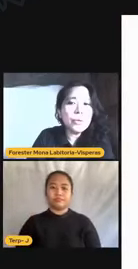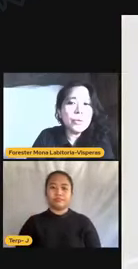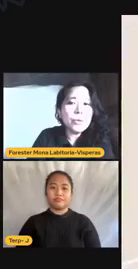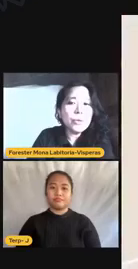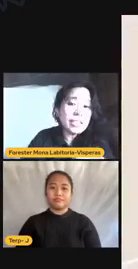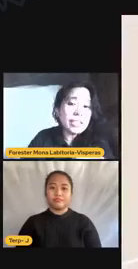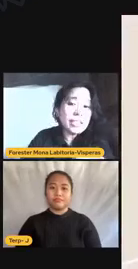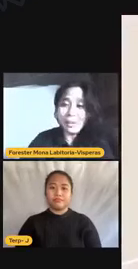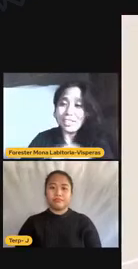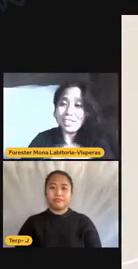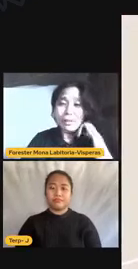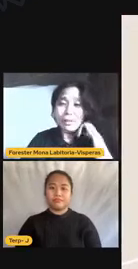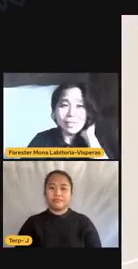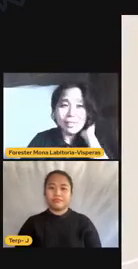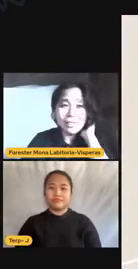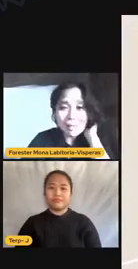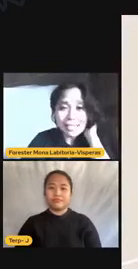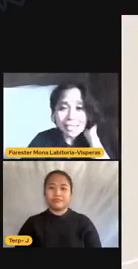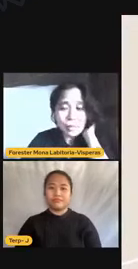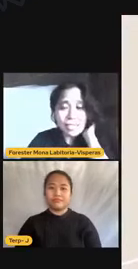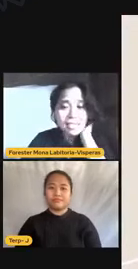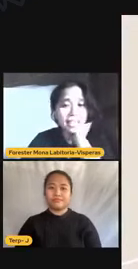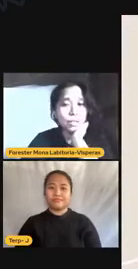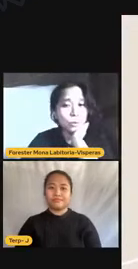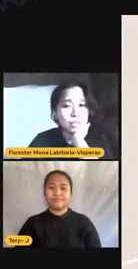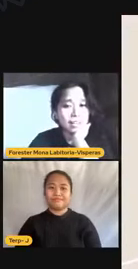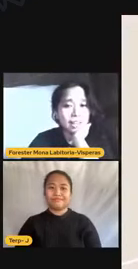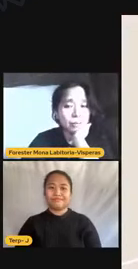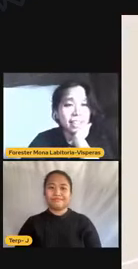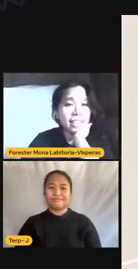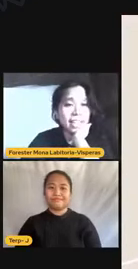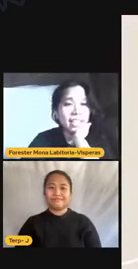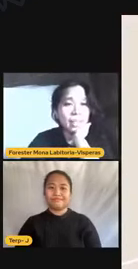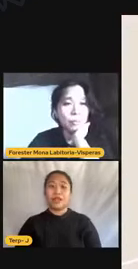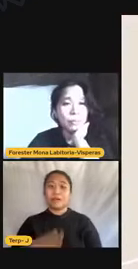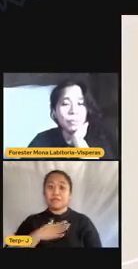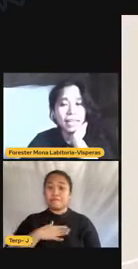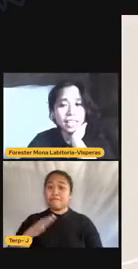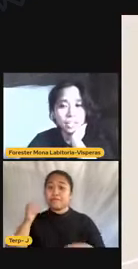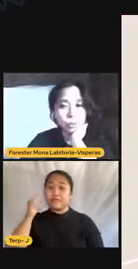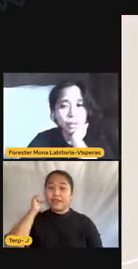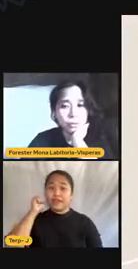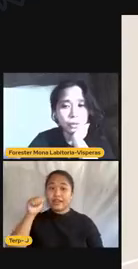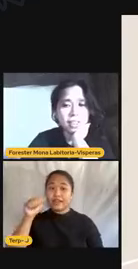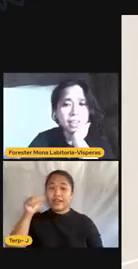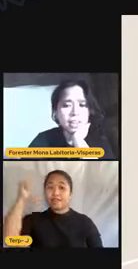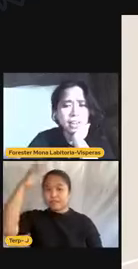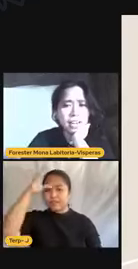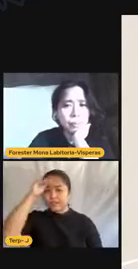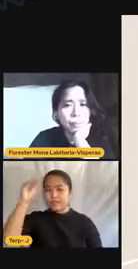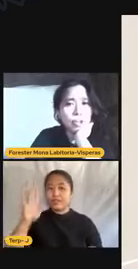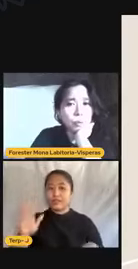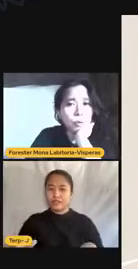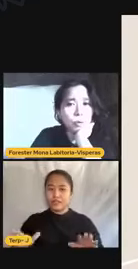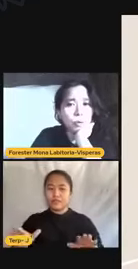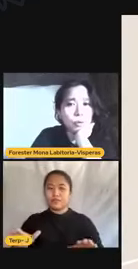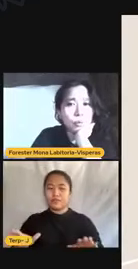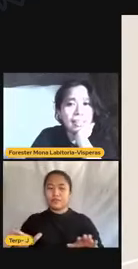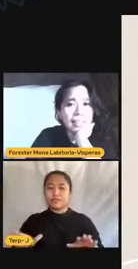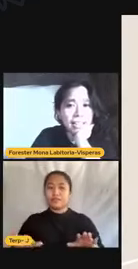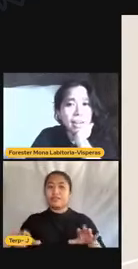the truth is, nagkasakit po ako ng wagas pa ulit-ulit since my son was diagnosed ADHD muna at first. Hindi